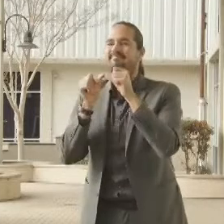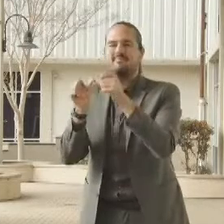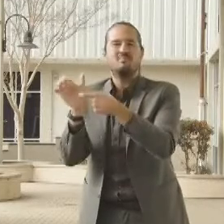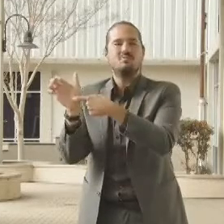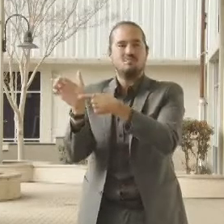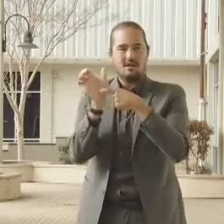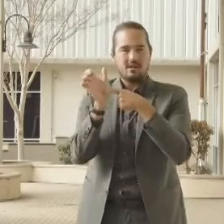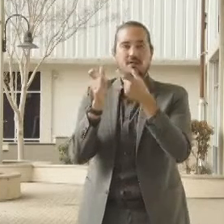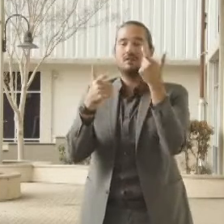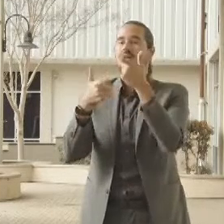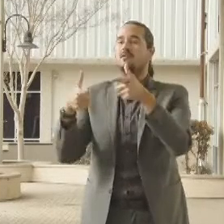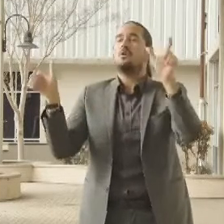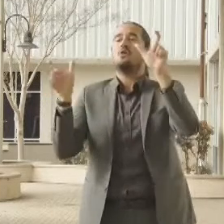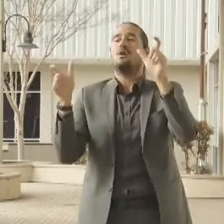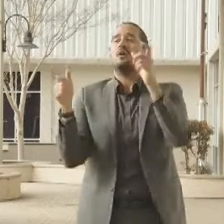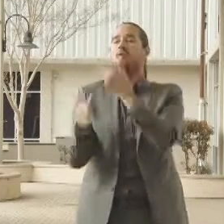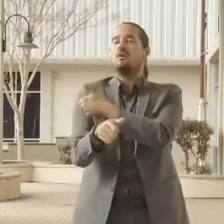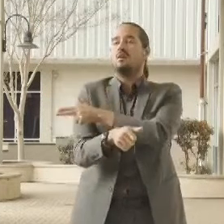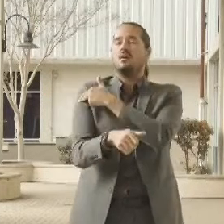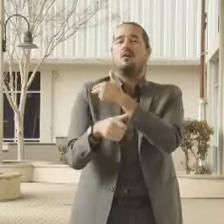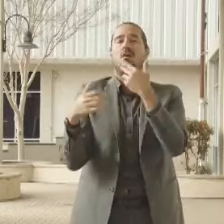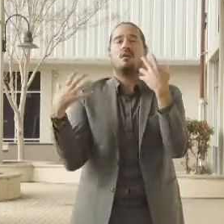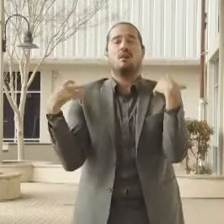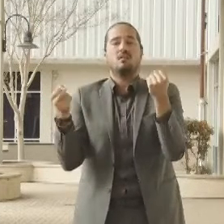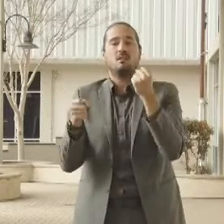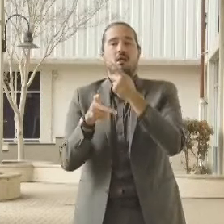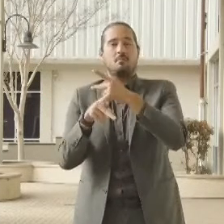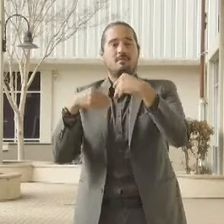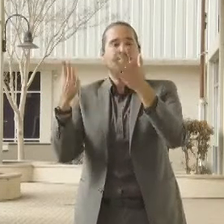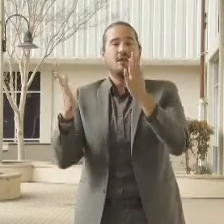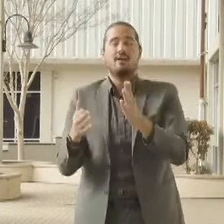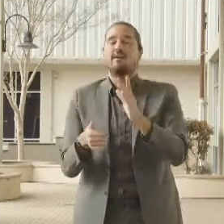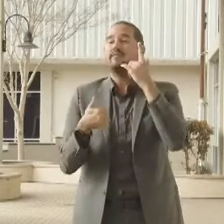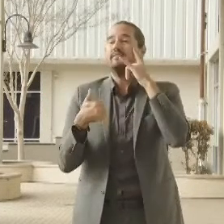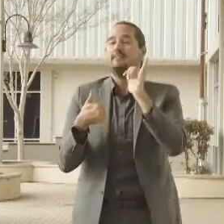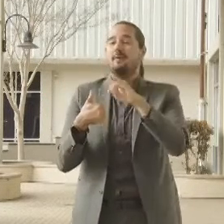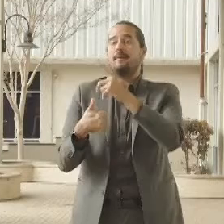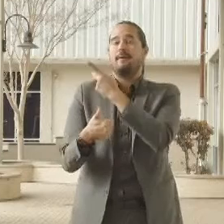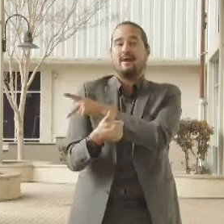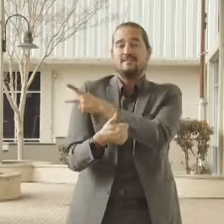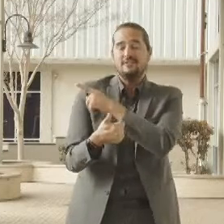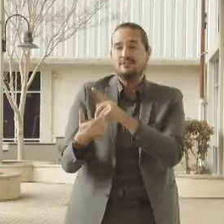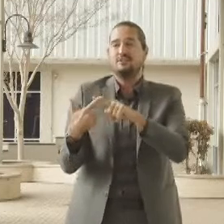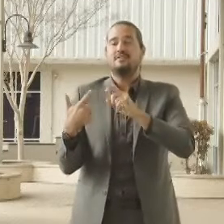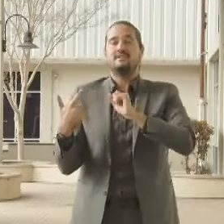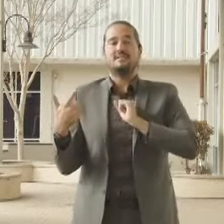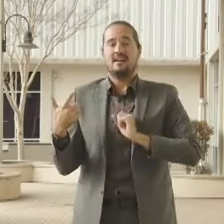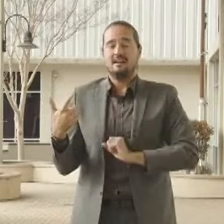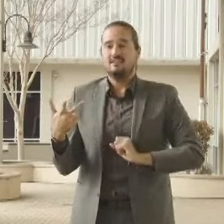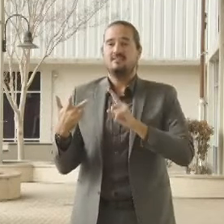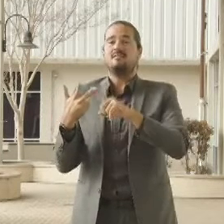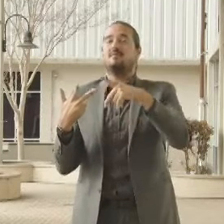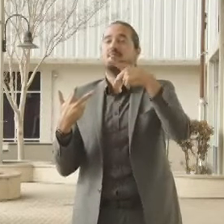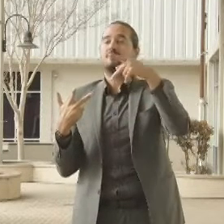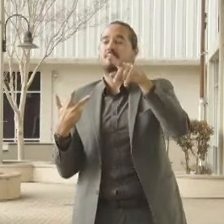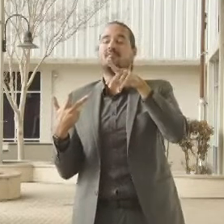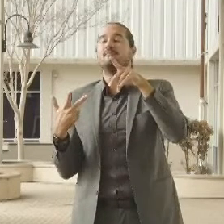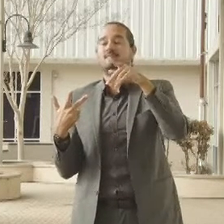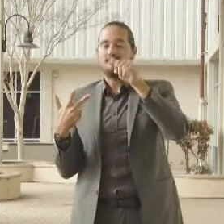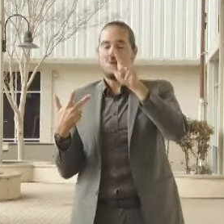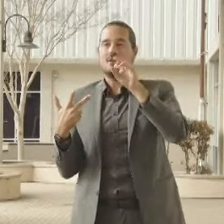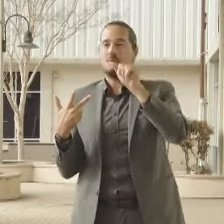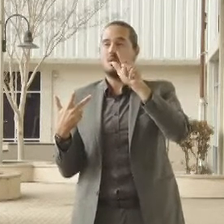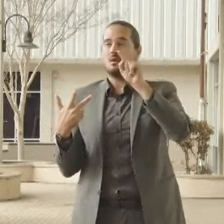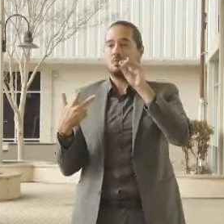providers, such as, for instance, Kaiser, Stanford, and PAMF, continue to provide easy access